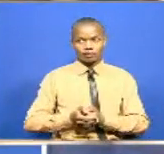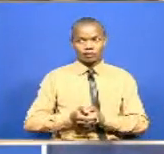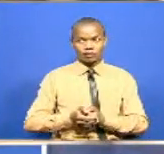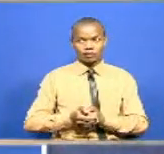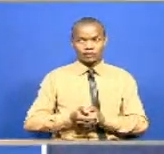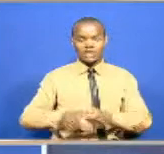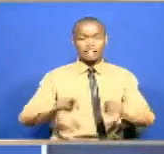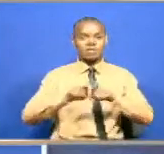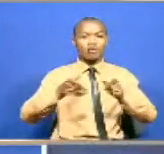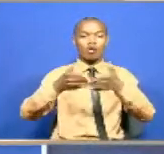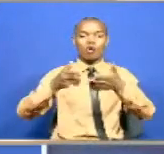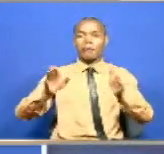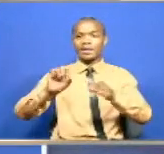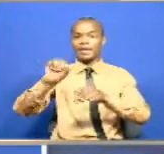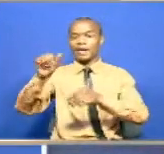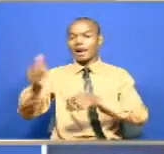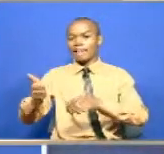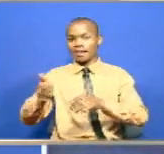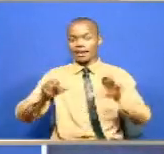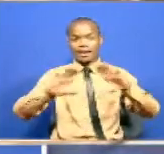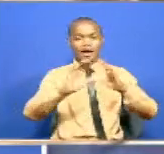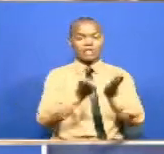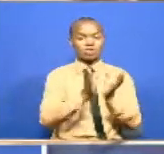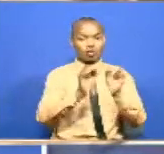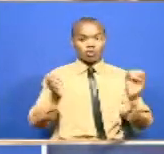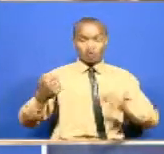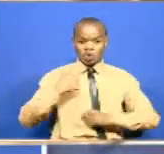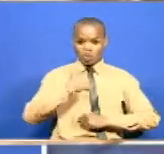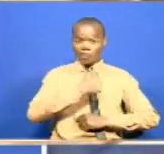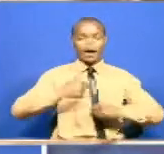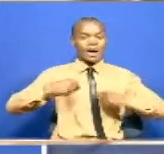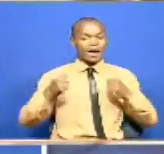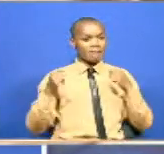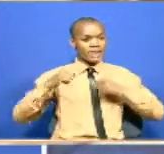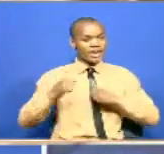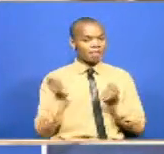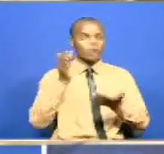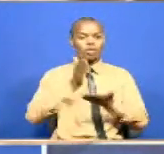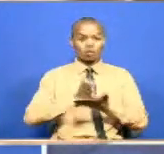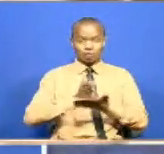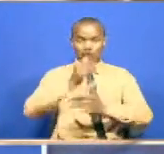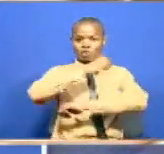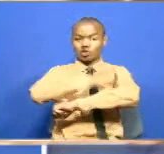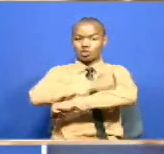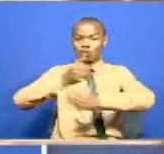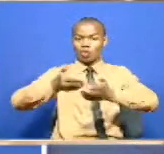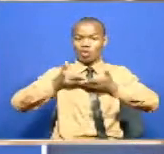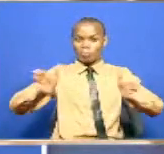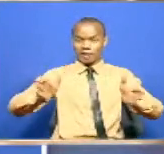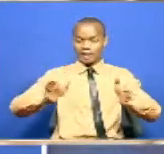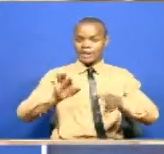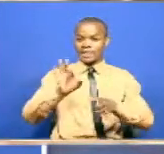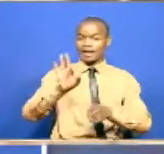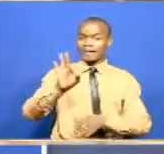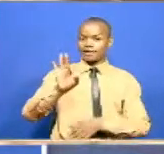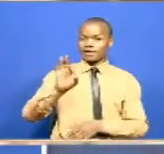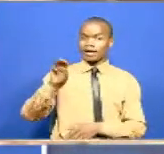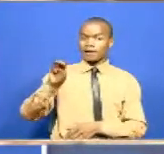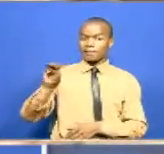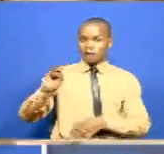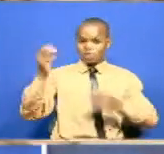reopen the others. We are happy that we opened schools for 3 million of our